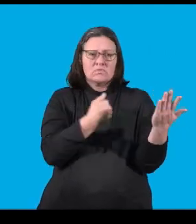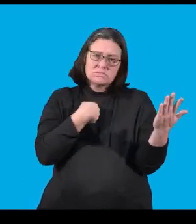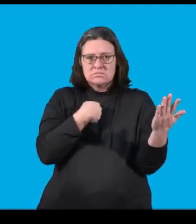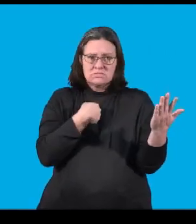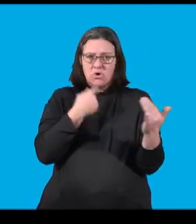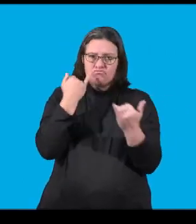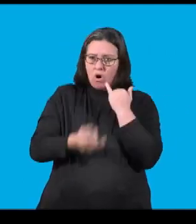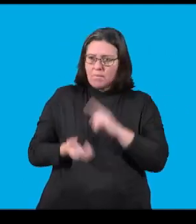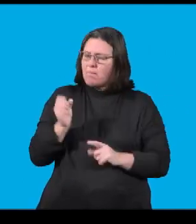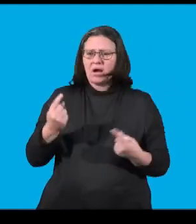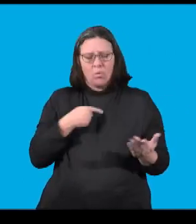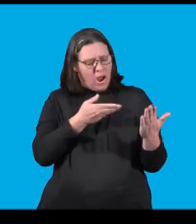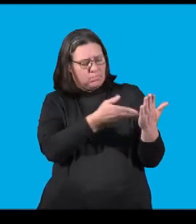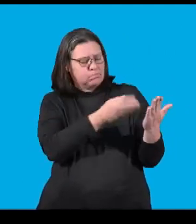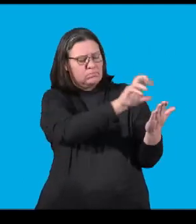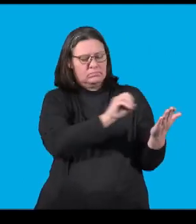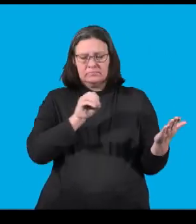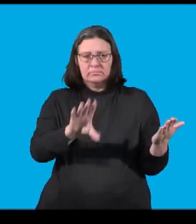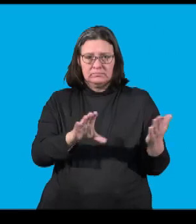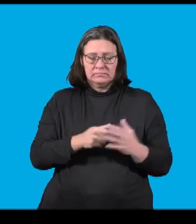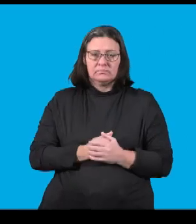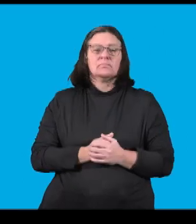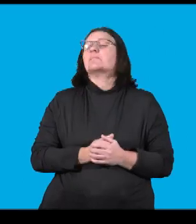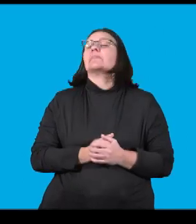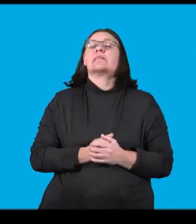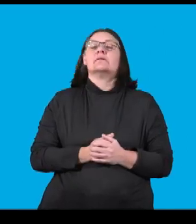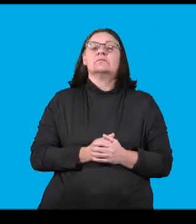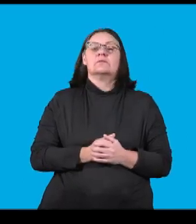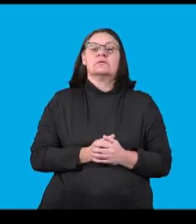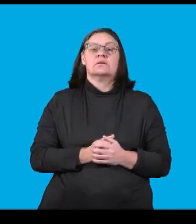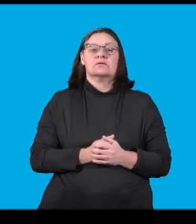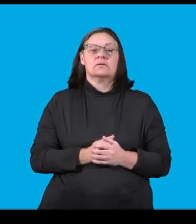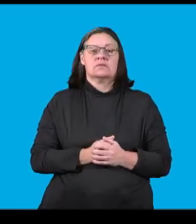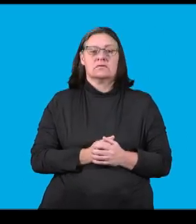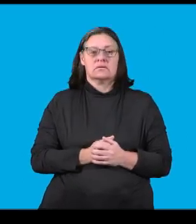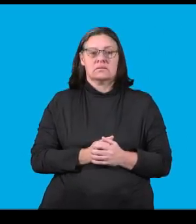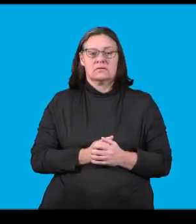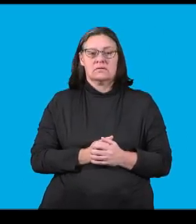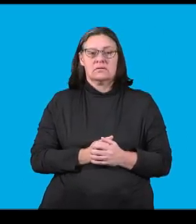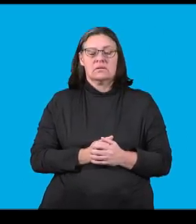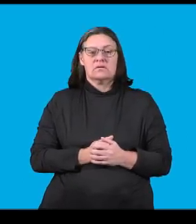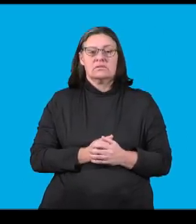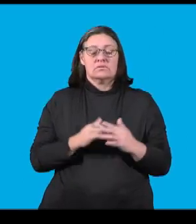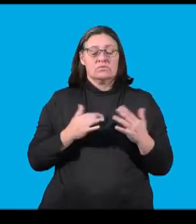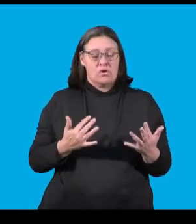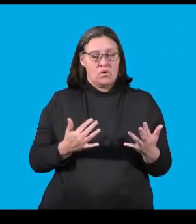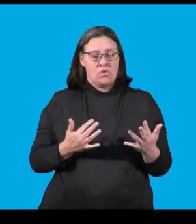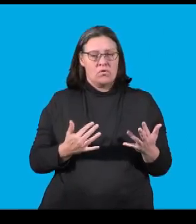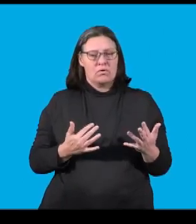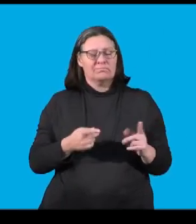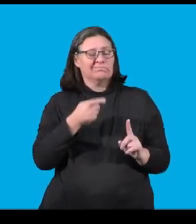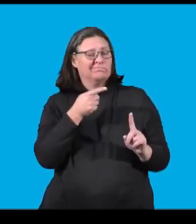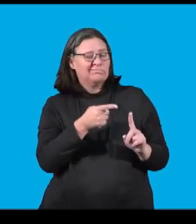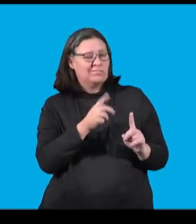get that one wrong. We'll look at the formula just now. You've got that the function f of x is equal to 1 over x. So